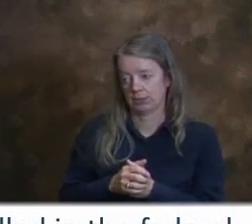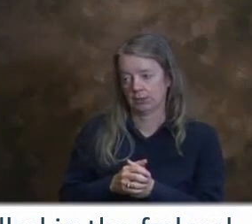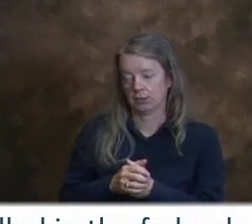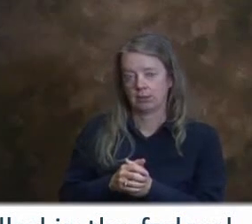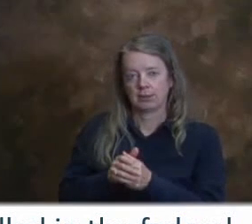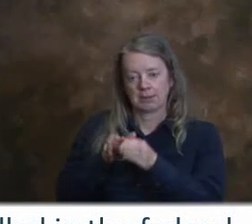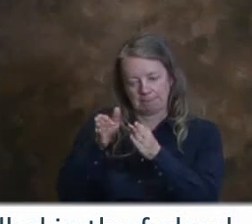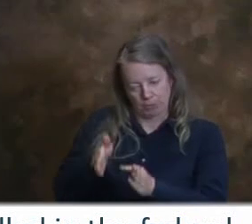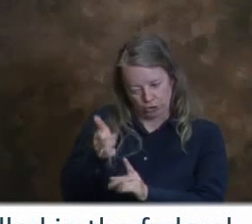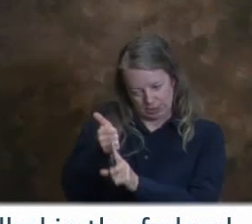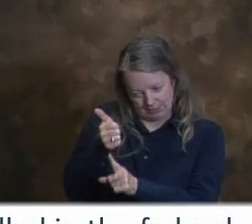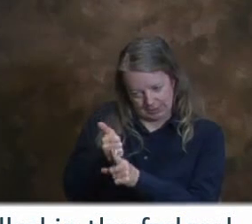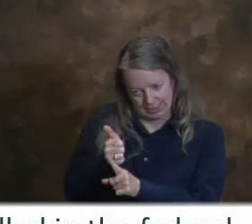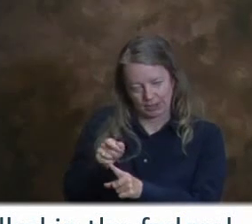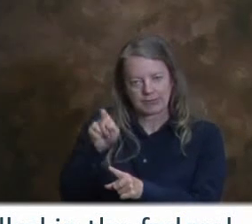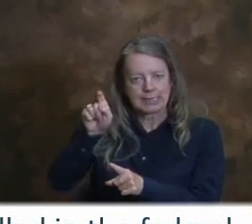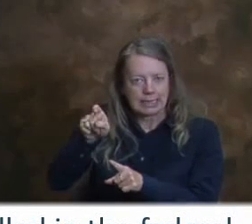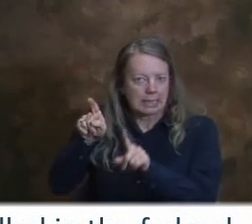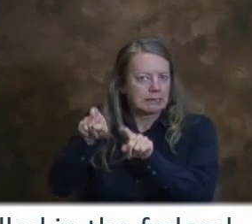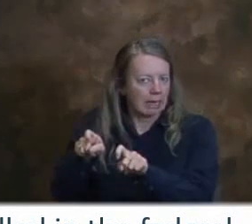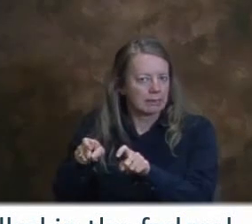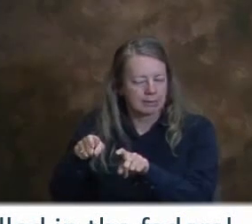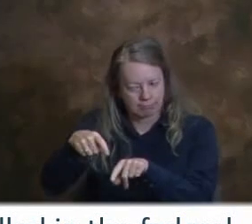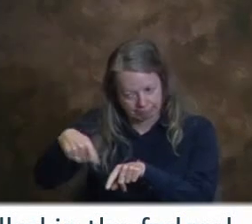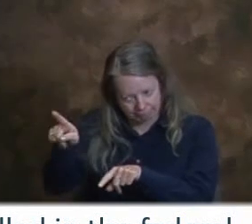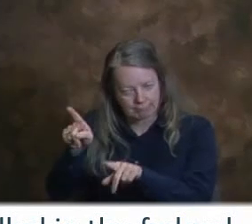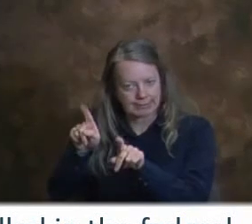to be tested at a site. If they are